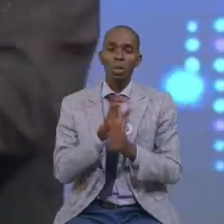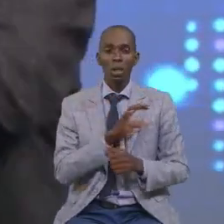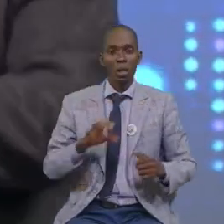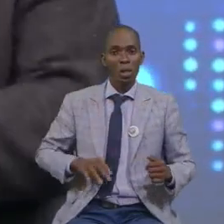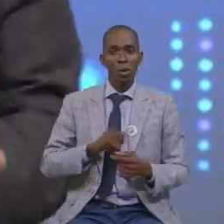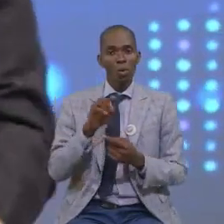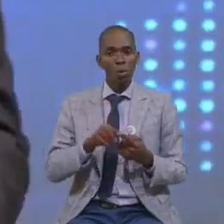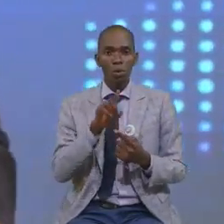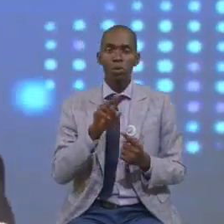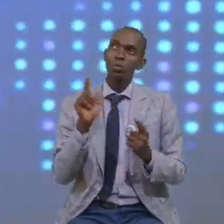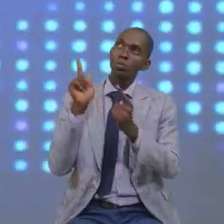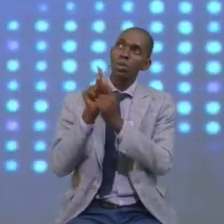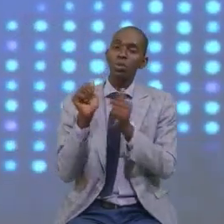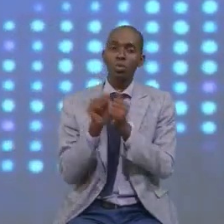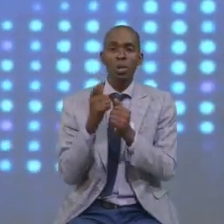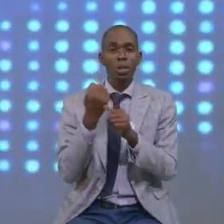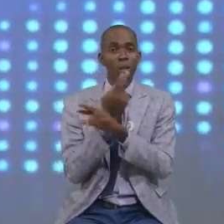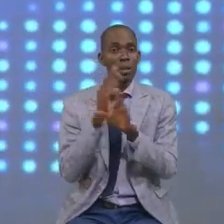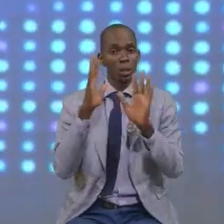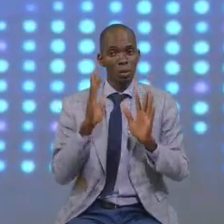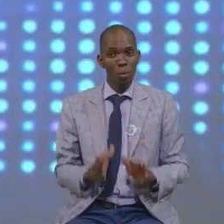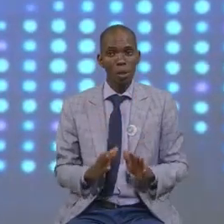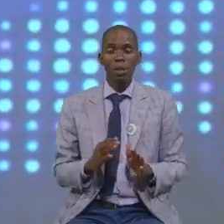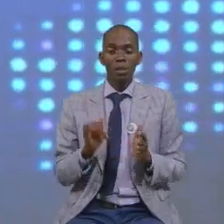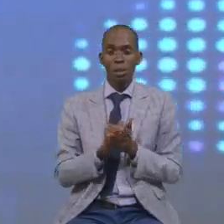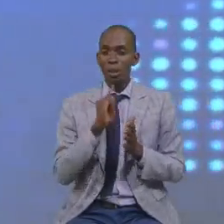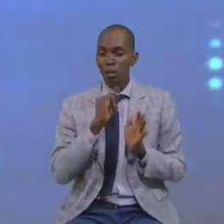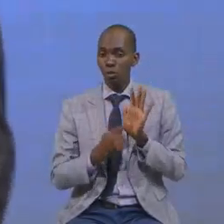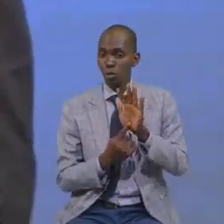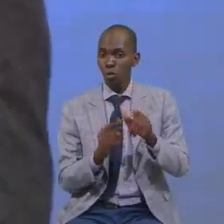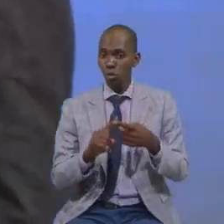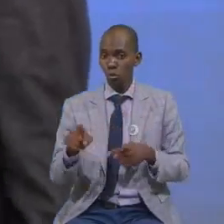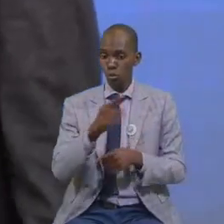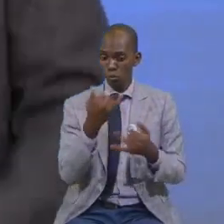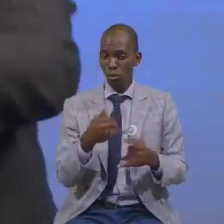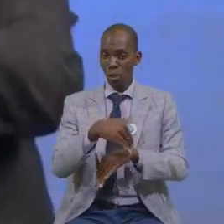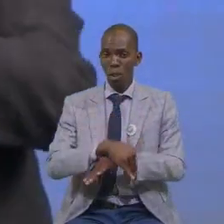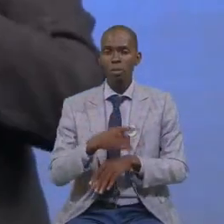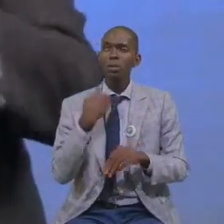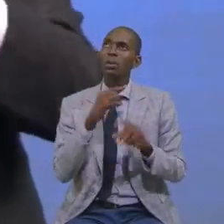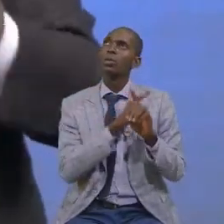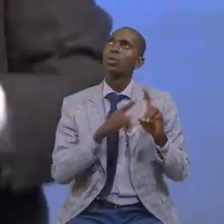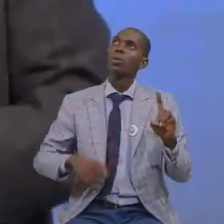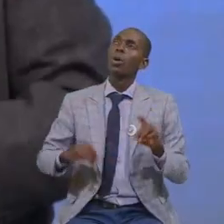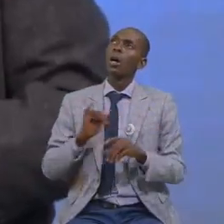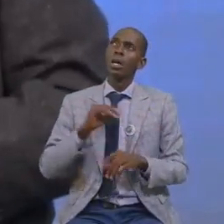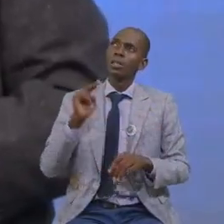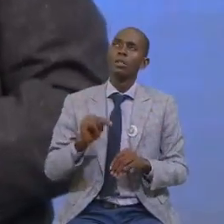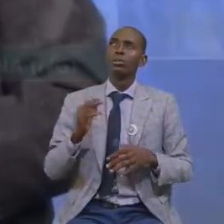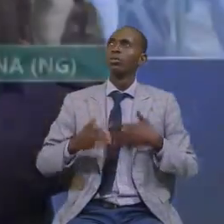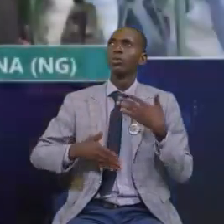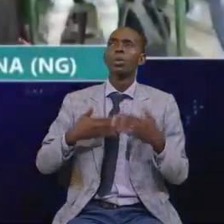the Redeemer, it's revealed to you tonight, and you say, Lord, I need joy. Make me to